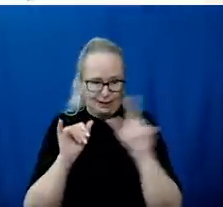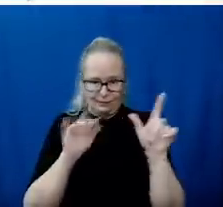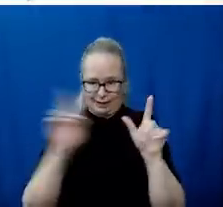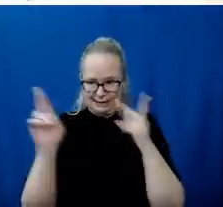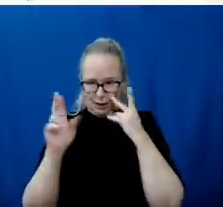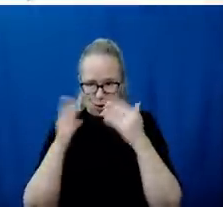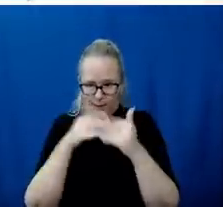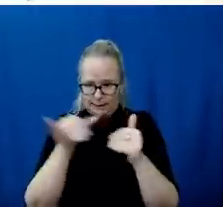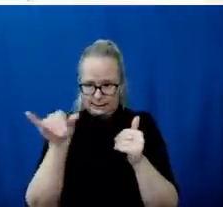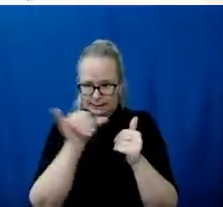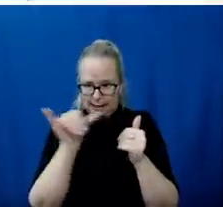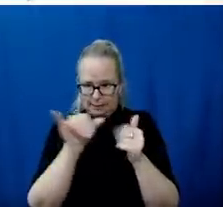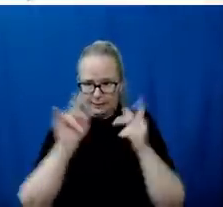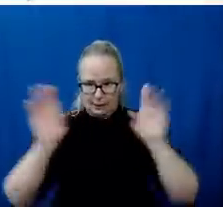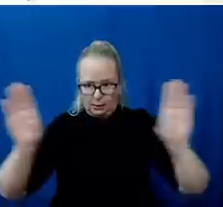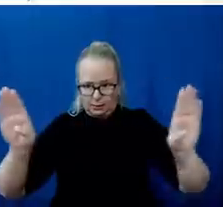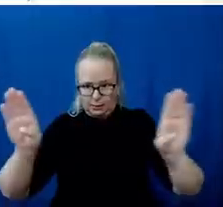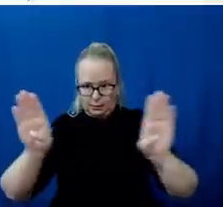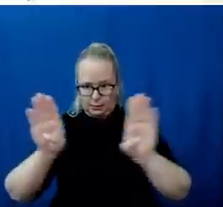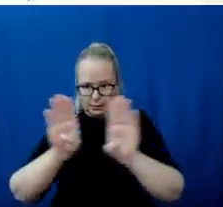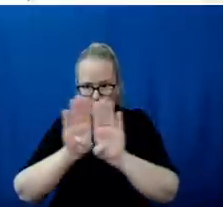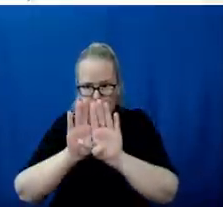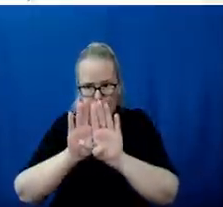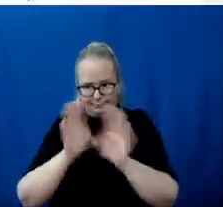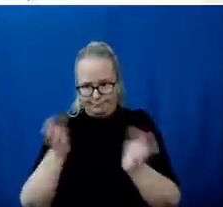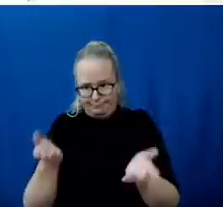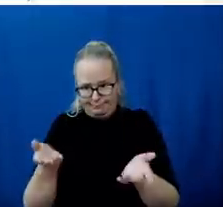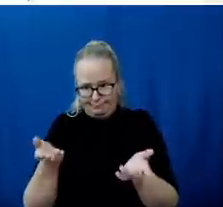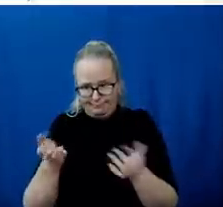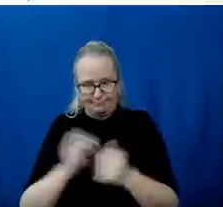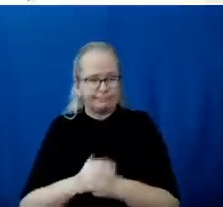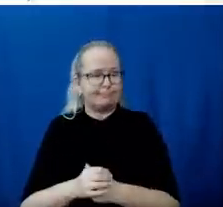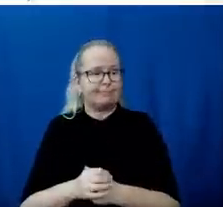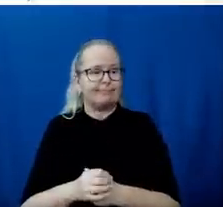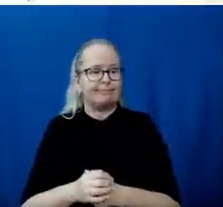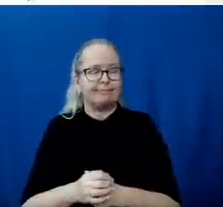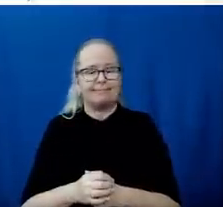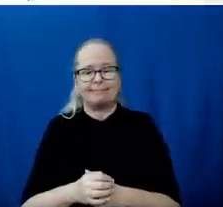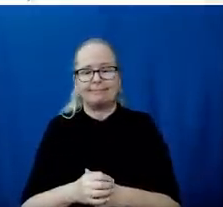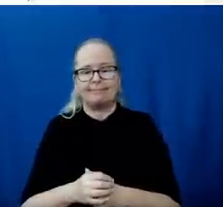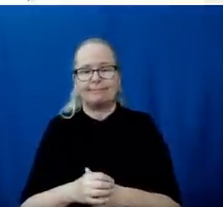sock and see that they correlate very strongly, or an average of the two.